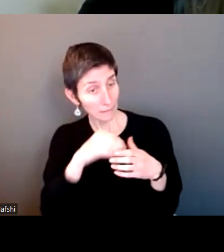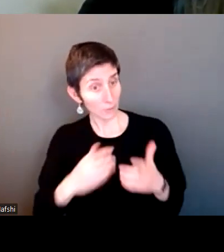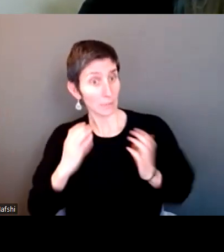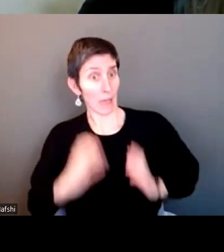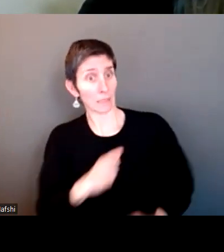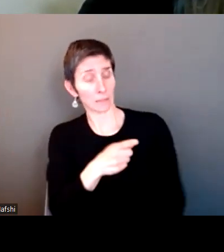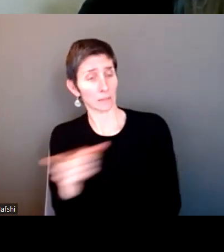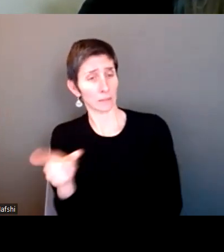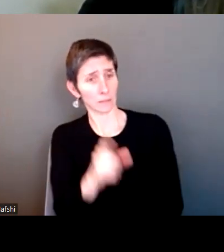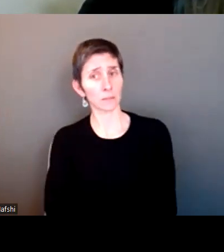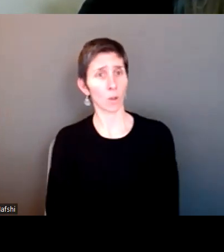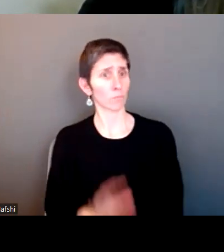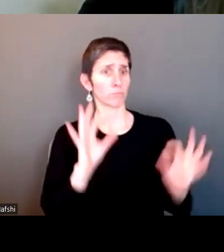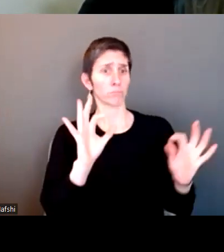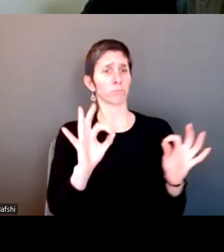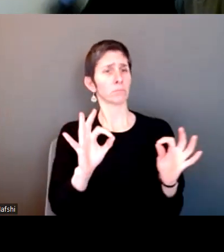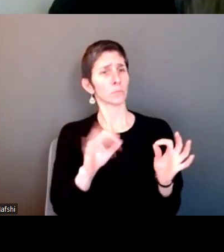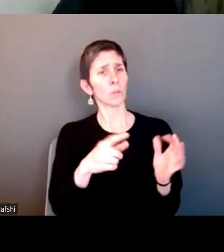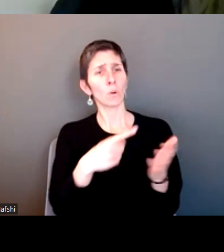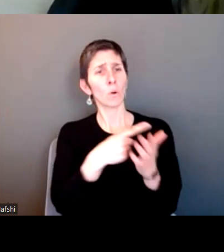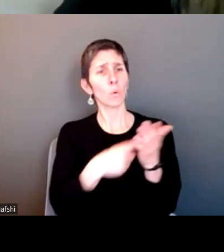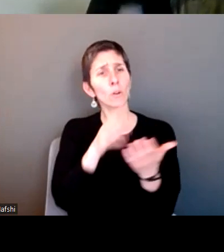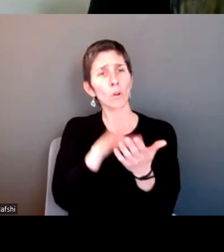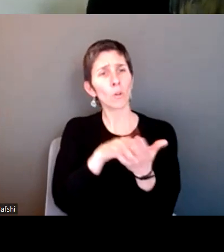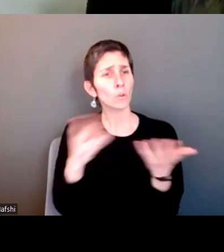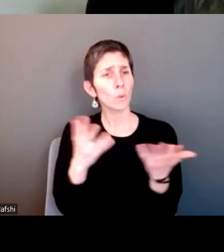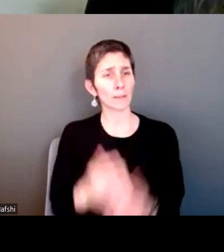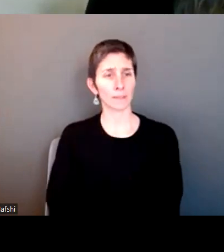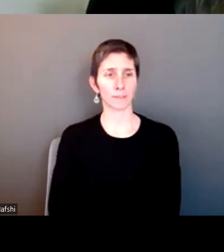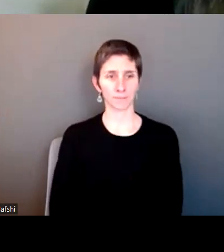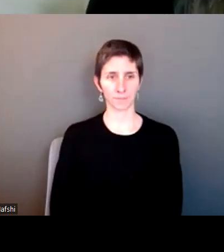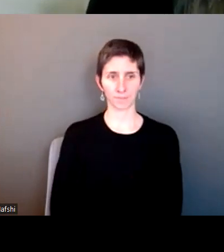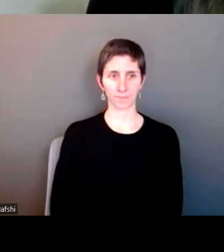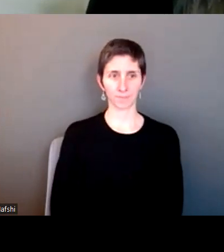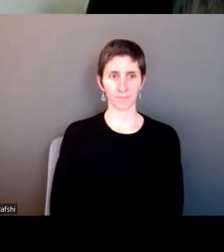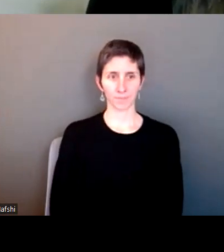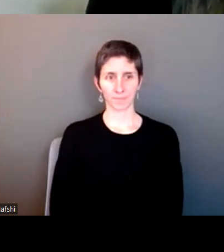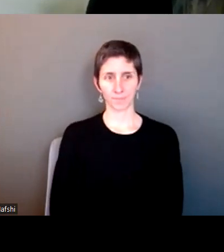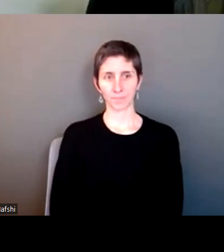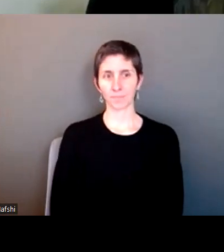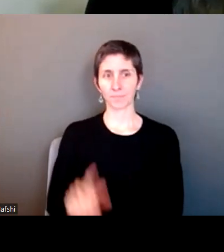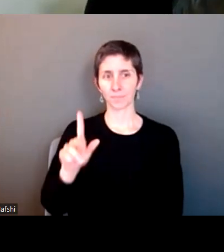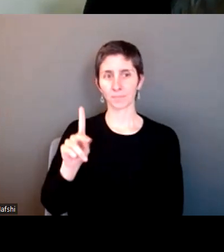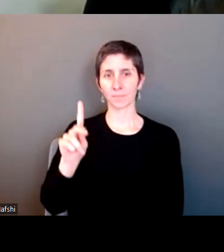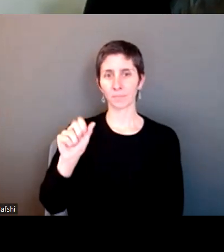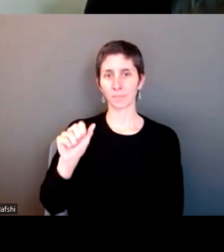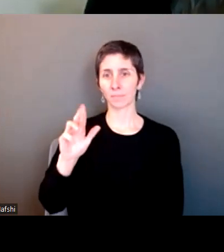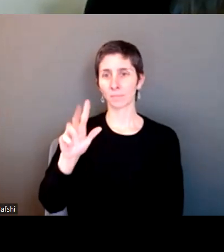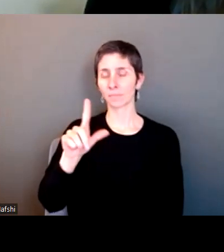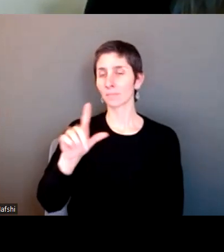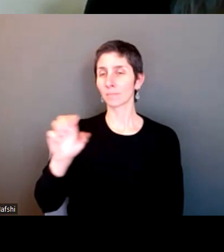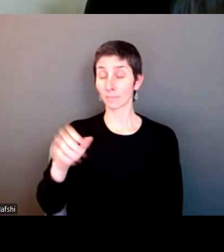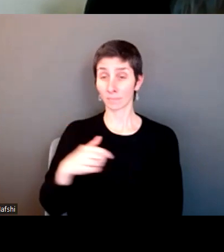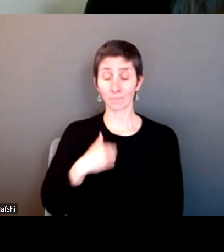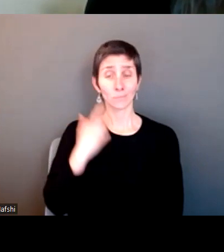from the shelter movement? I think that there is a lot of... there's still a lot of stigma